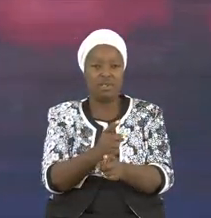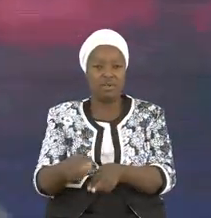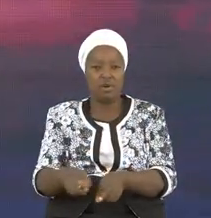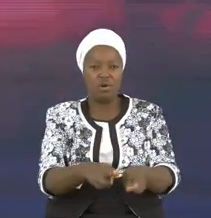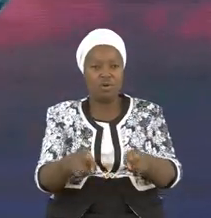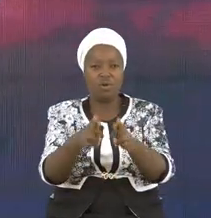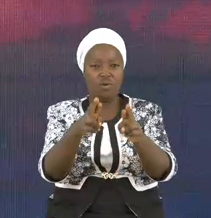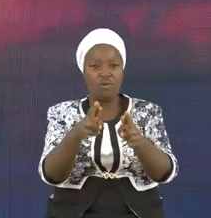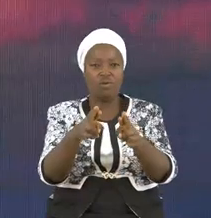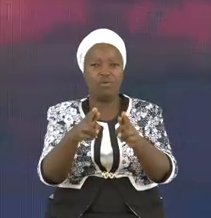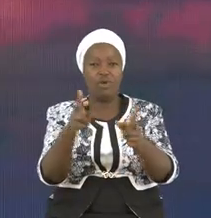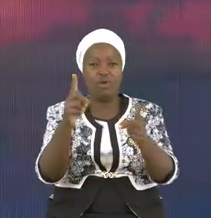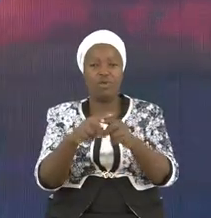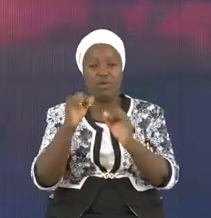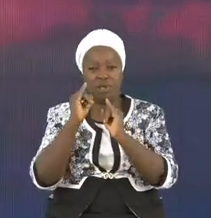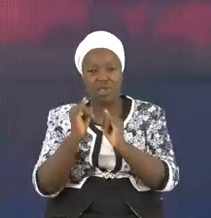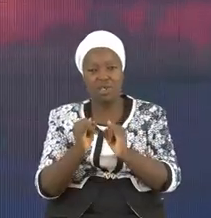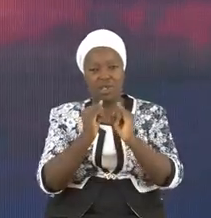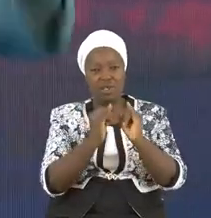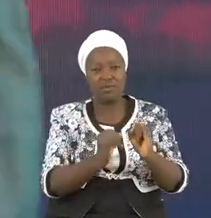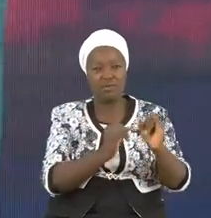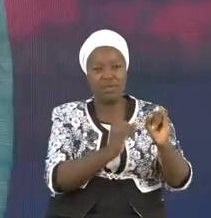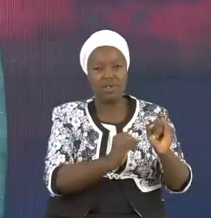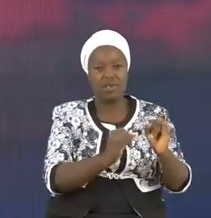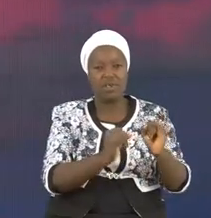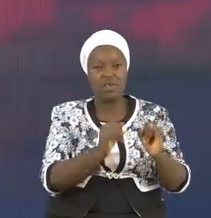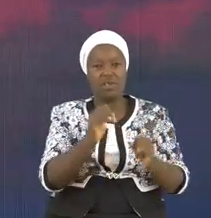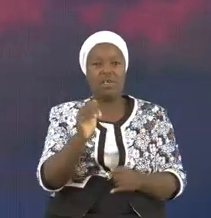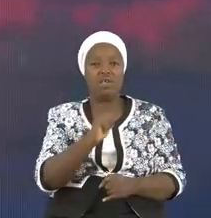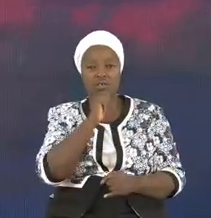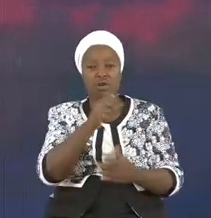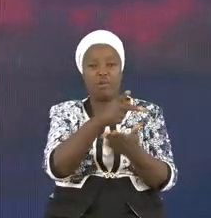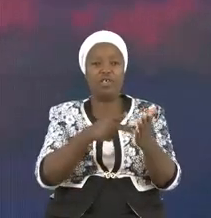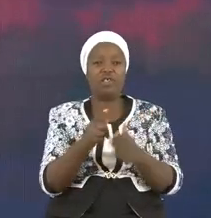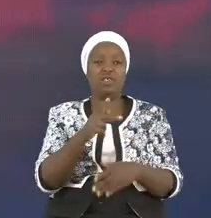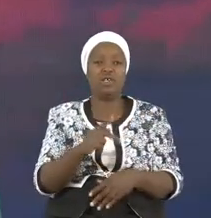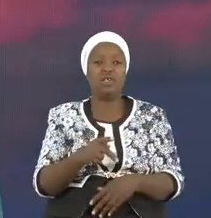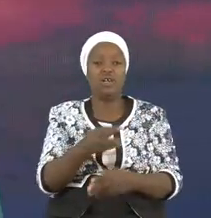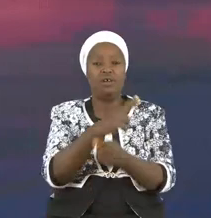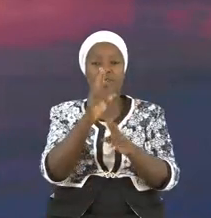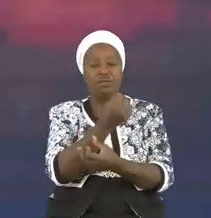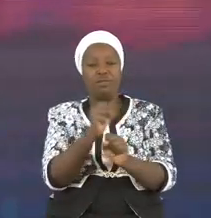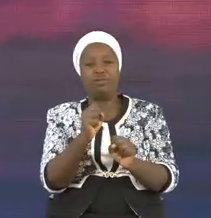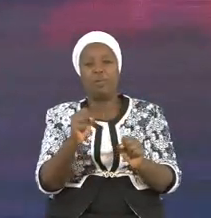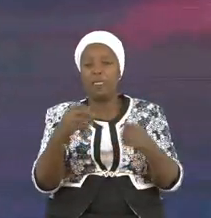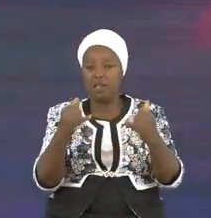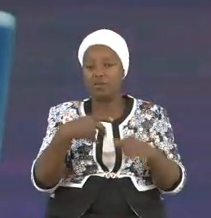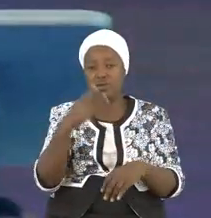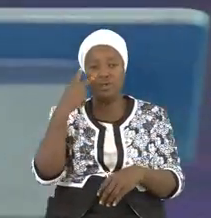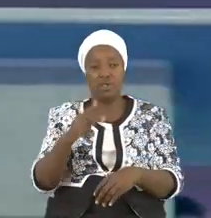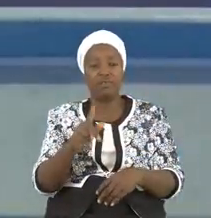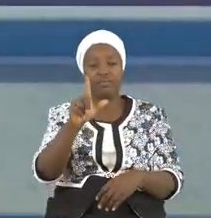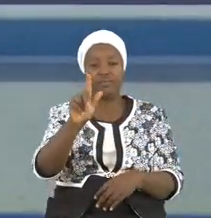to individual and impartial redemption. Look at Luke chapter 1. In Luke chapter 1,